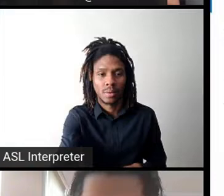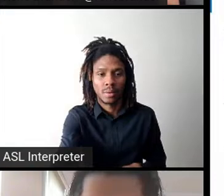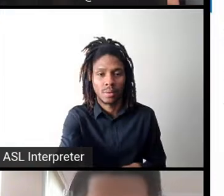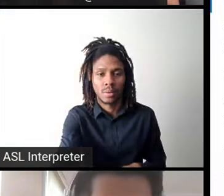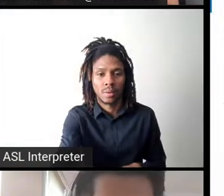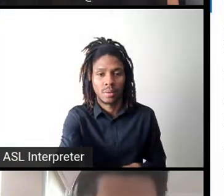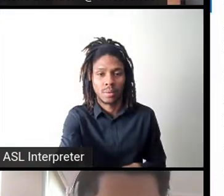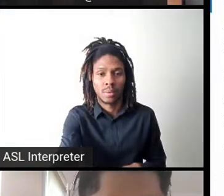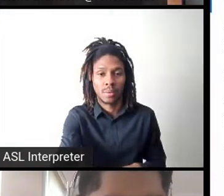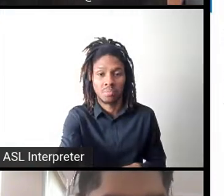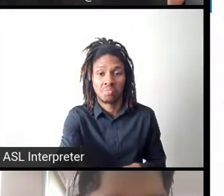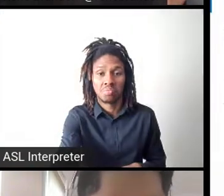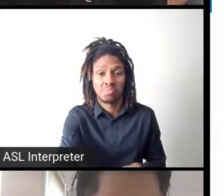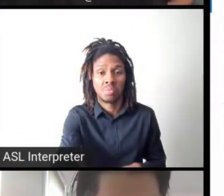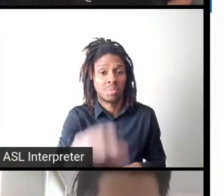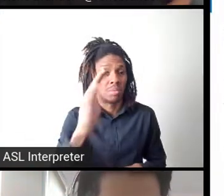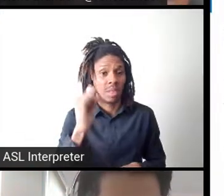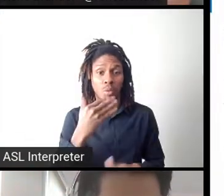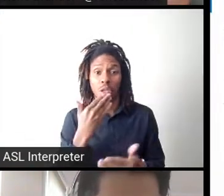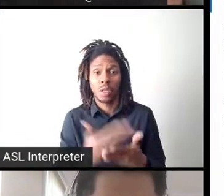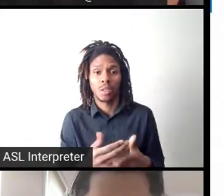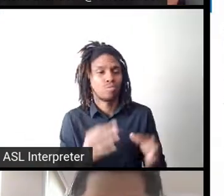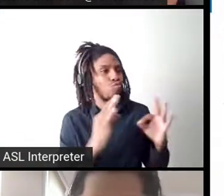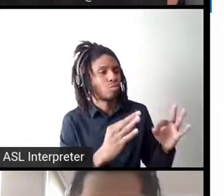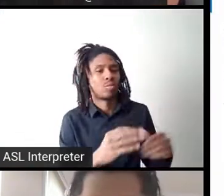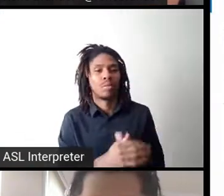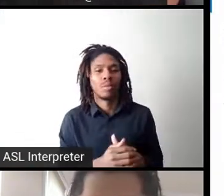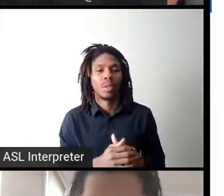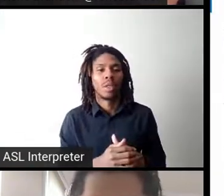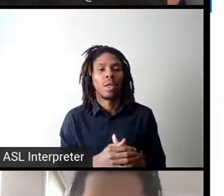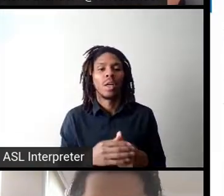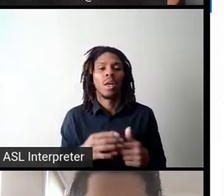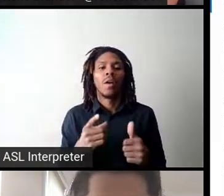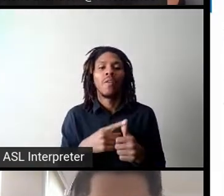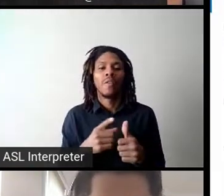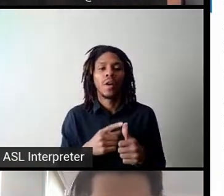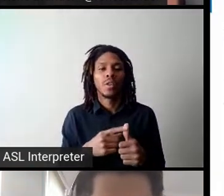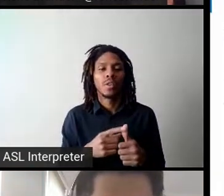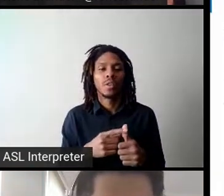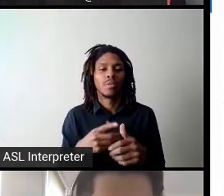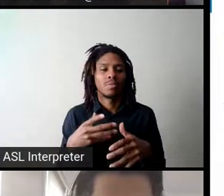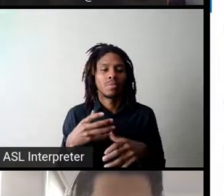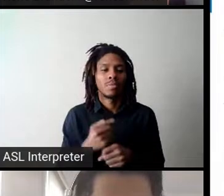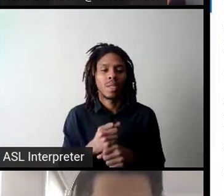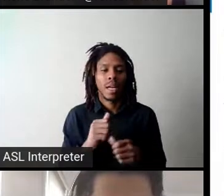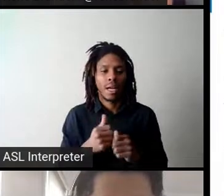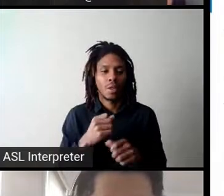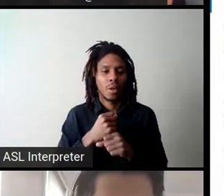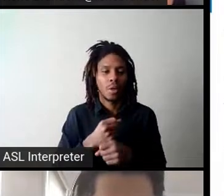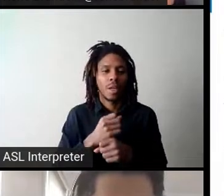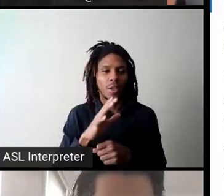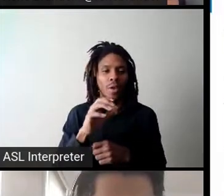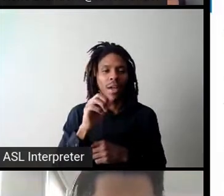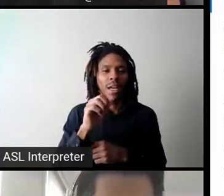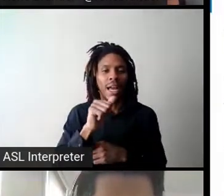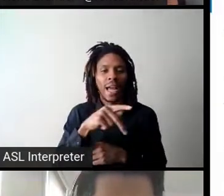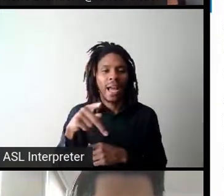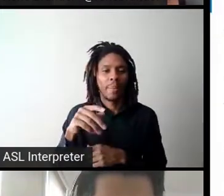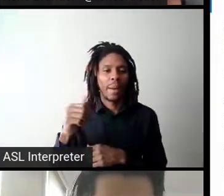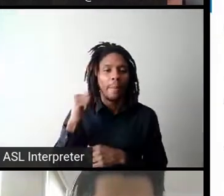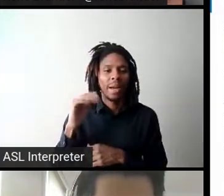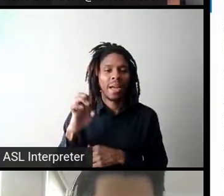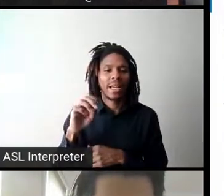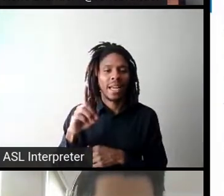Looks like we're good. Cool, awesome. So let's first kind of just recap for a second on how to create your application backend using